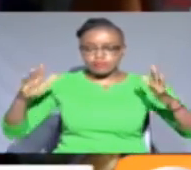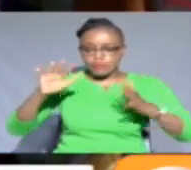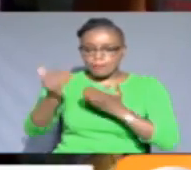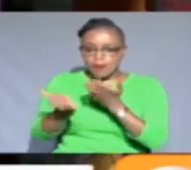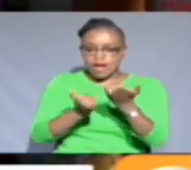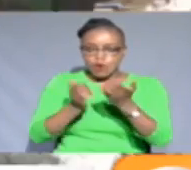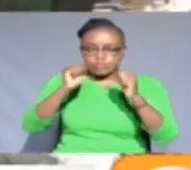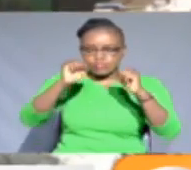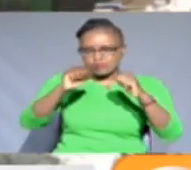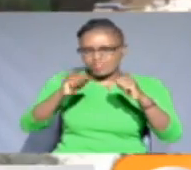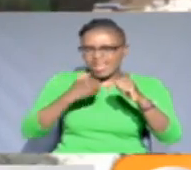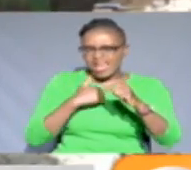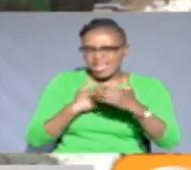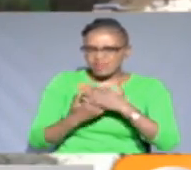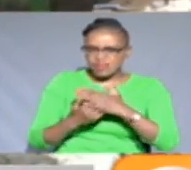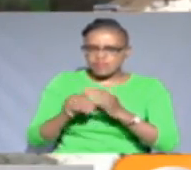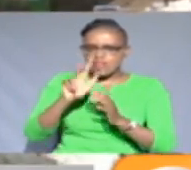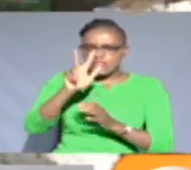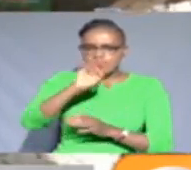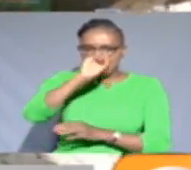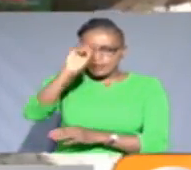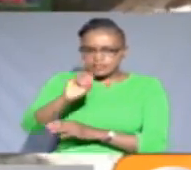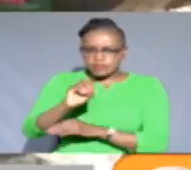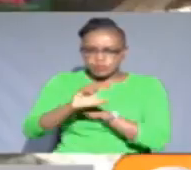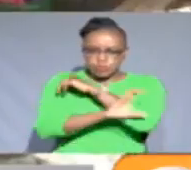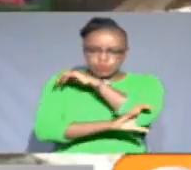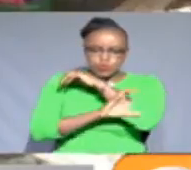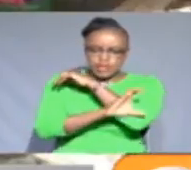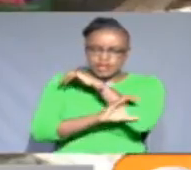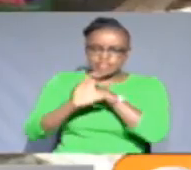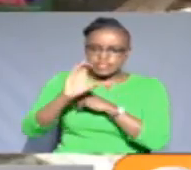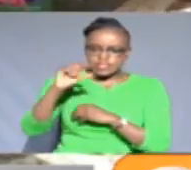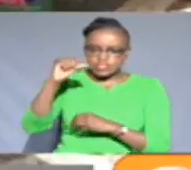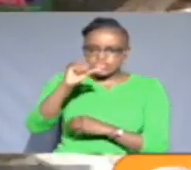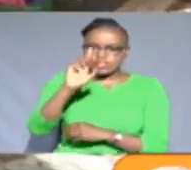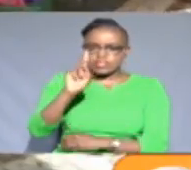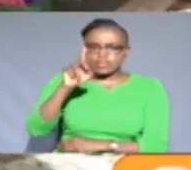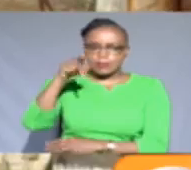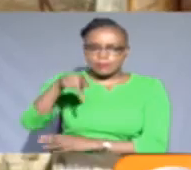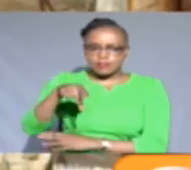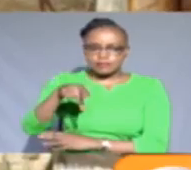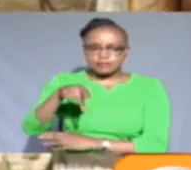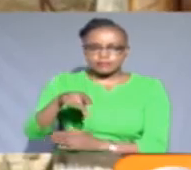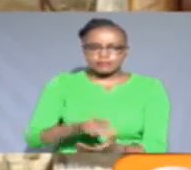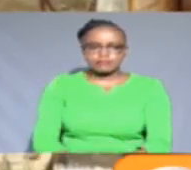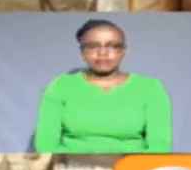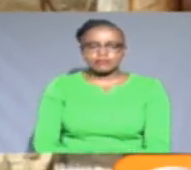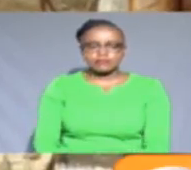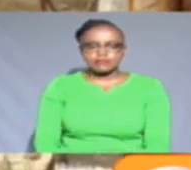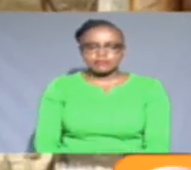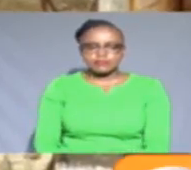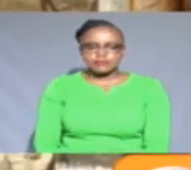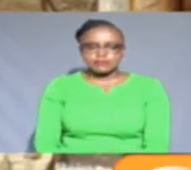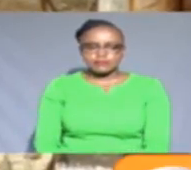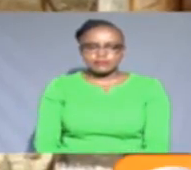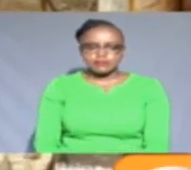currently contributes a meager 3% to the country's GDP. Denis Otieno, Citizen TV.